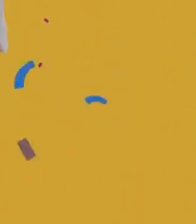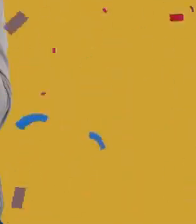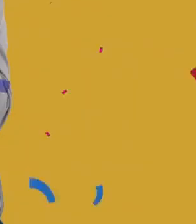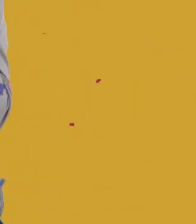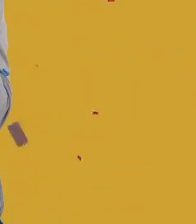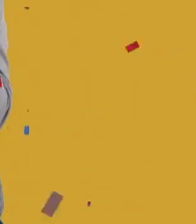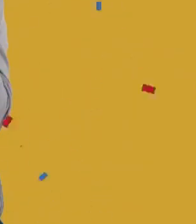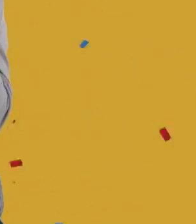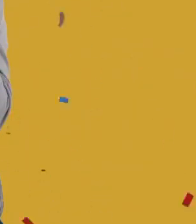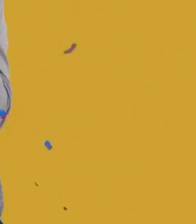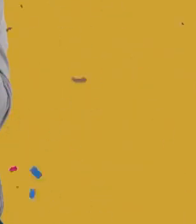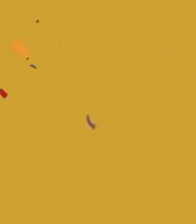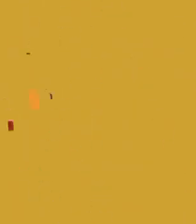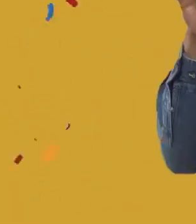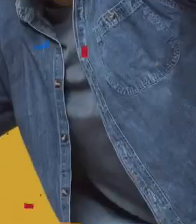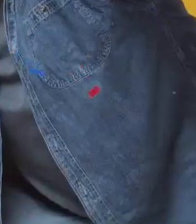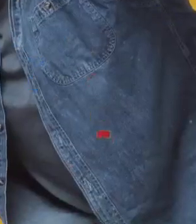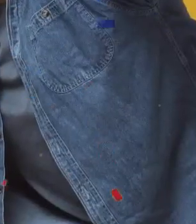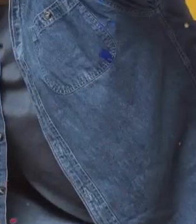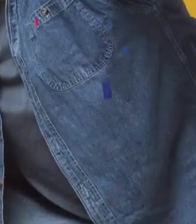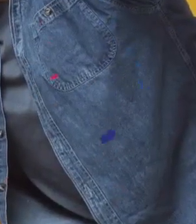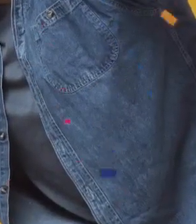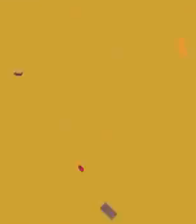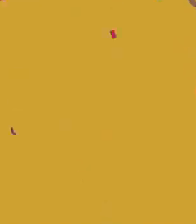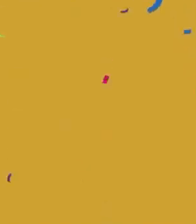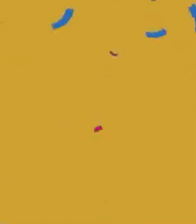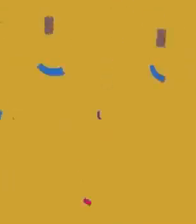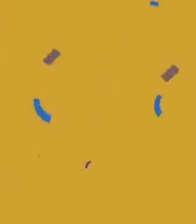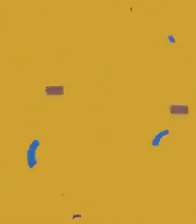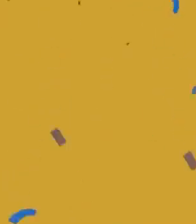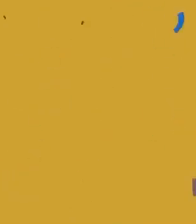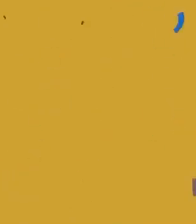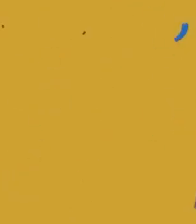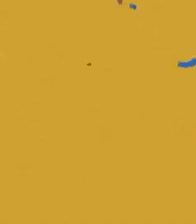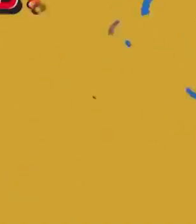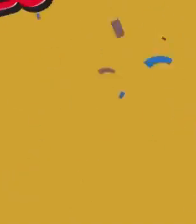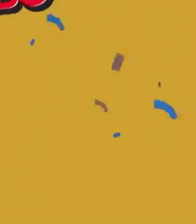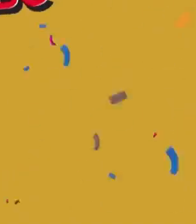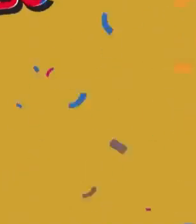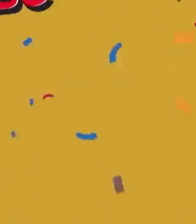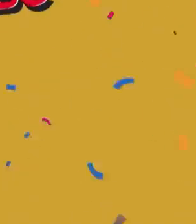Ready to turn your luck into instant cash? It's time to play Cash Yapeka.